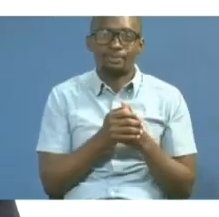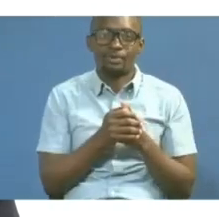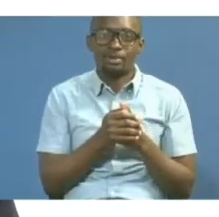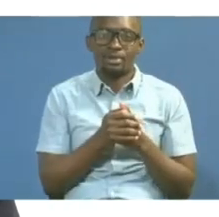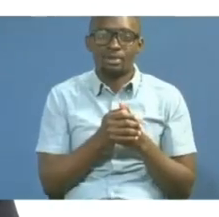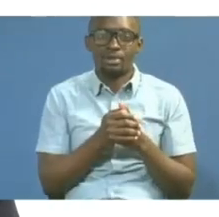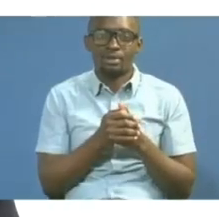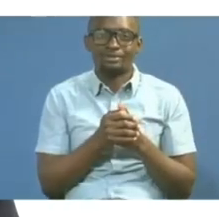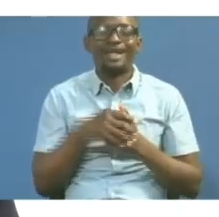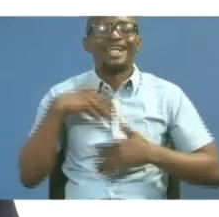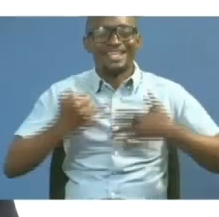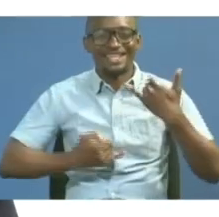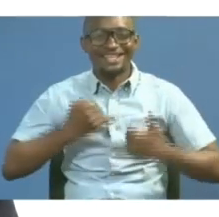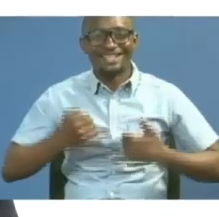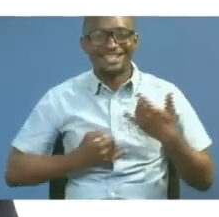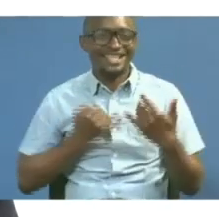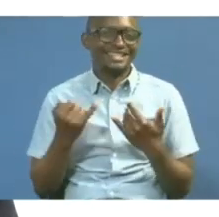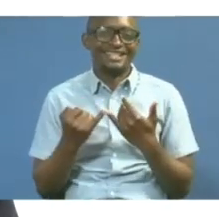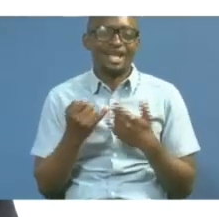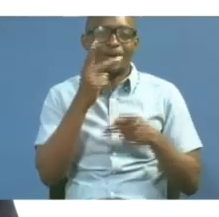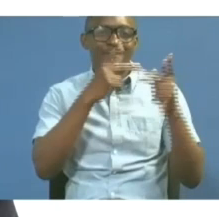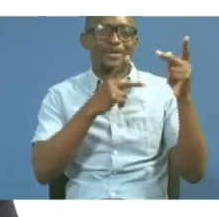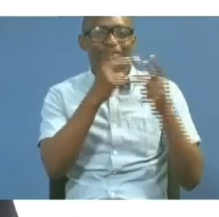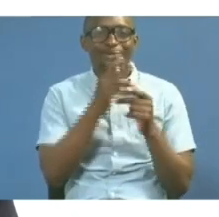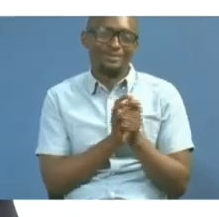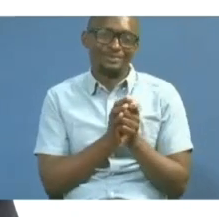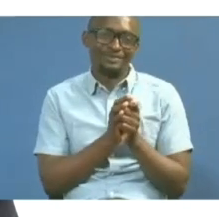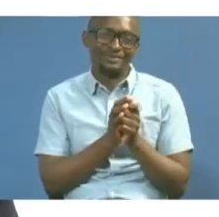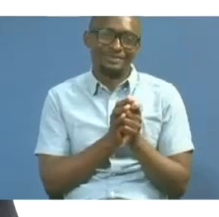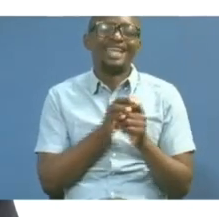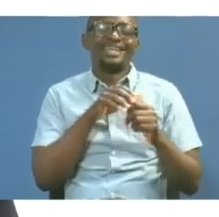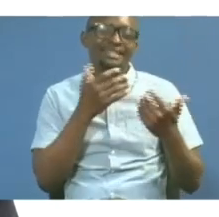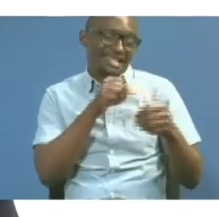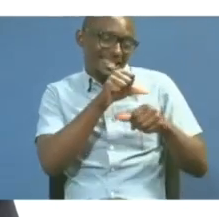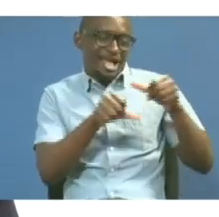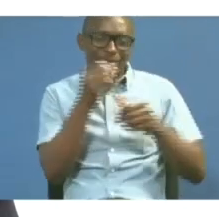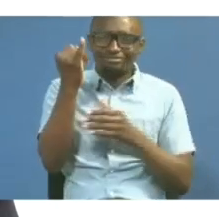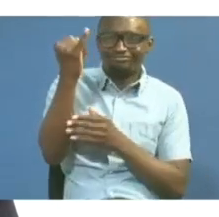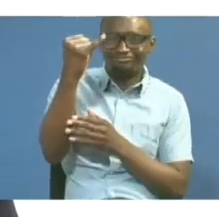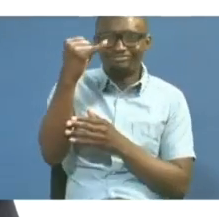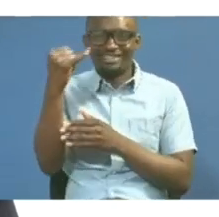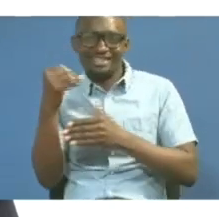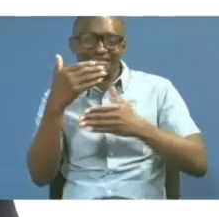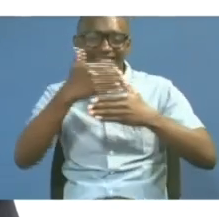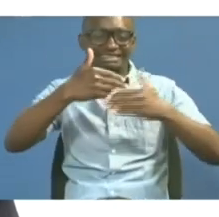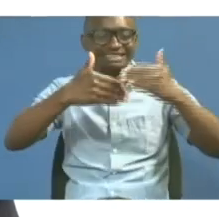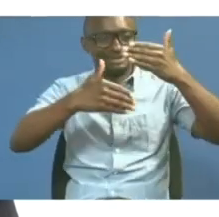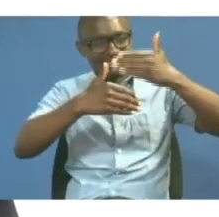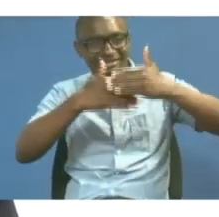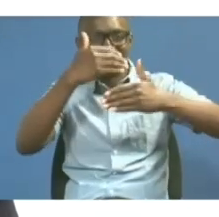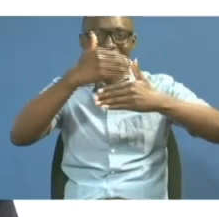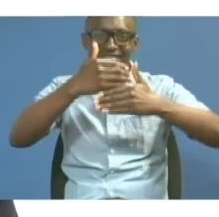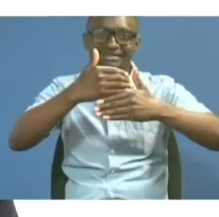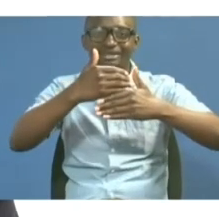Welcome, you're welcome into a very exciting profession. Architecture is about designing